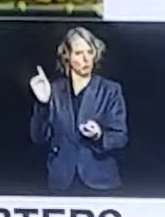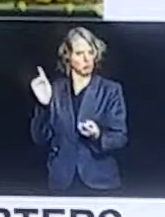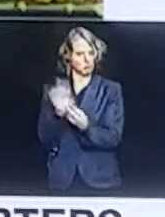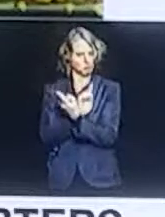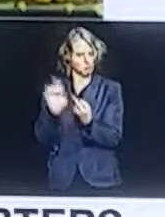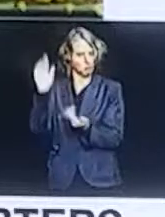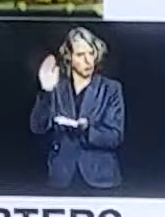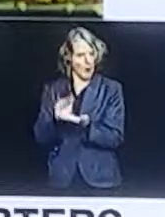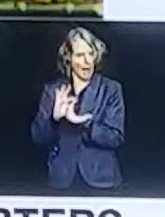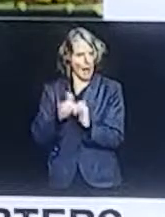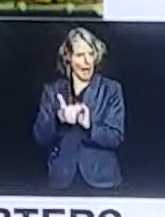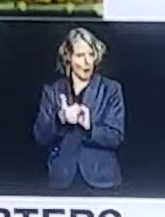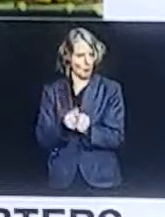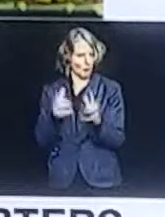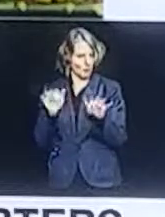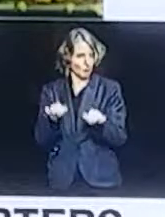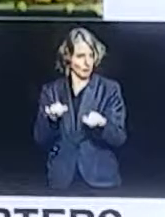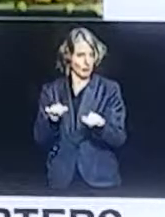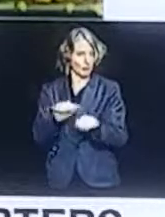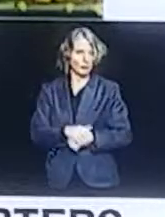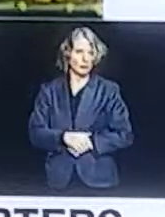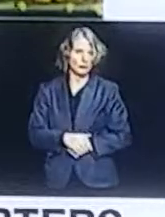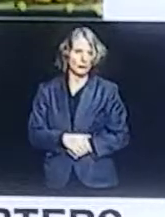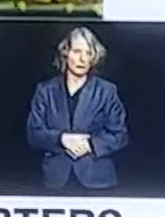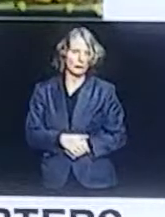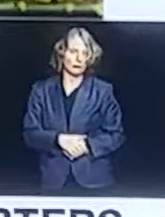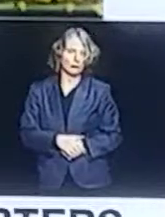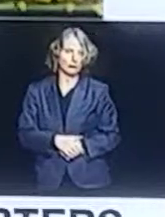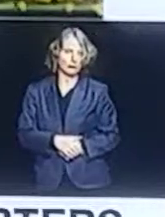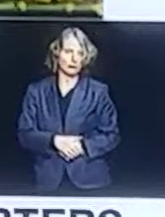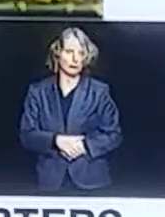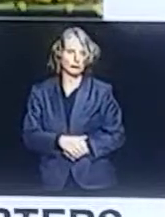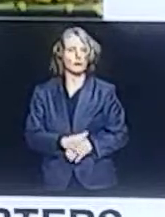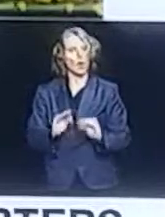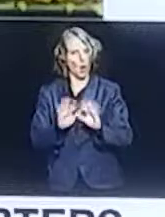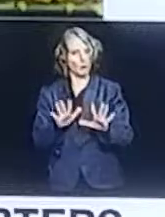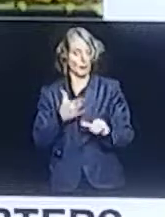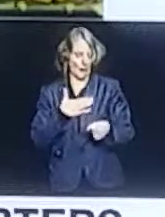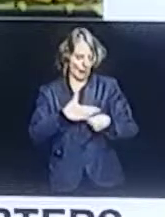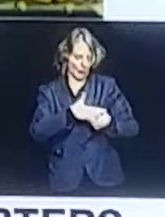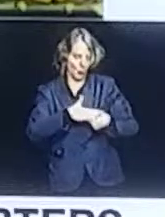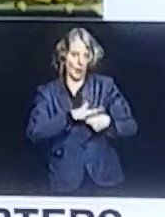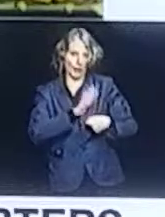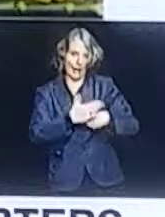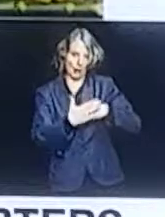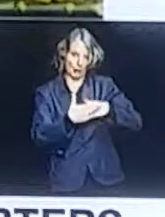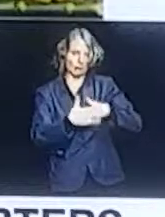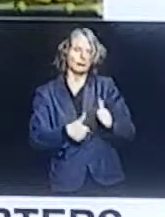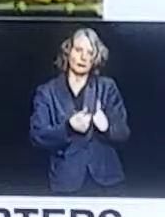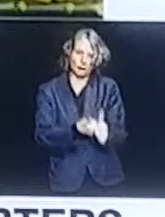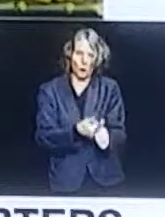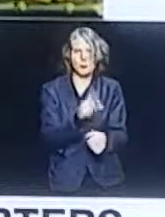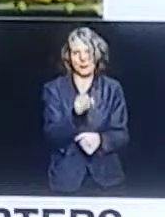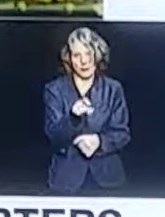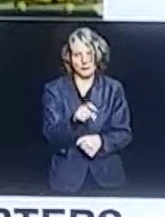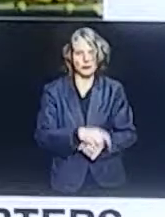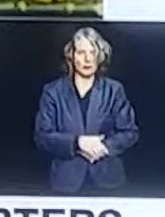possible. Obviously, we all need to follow local health